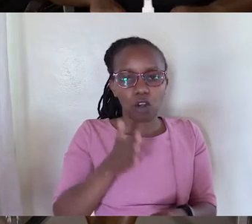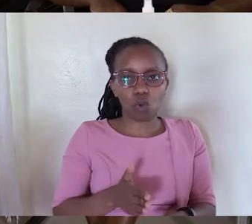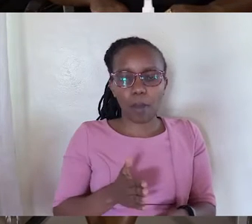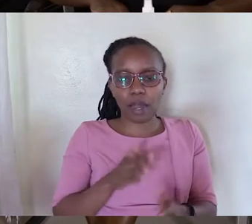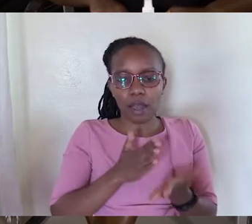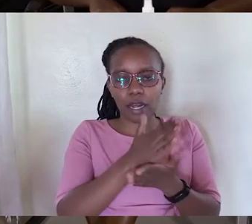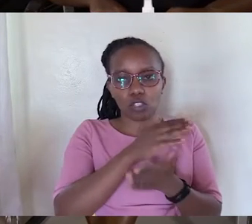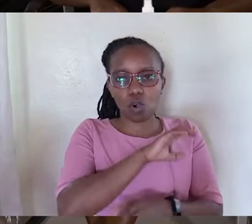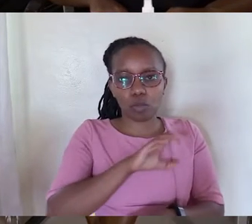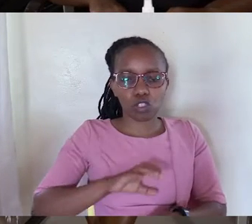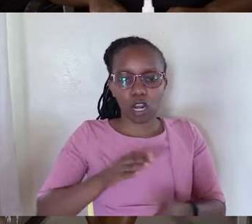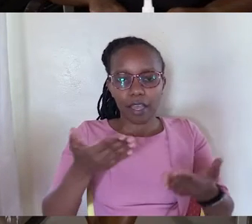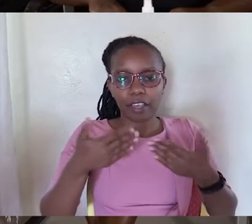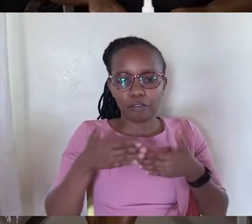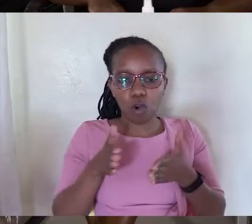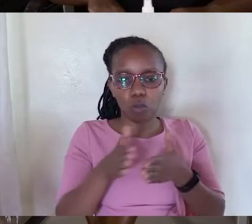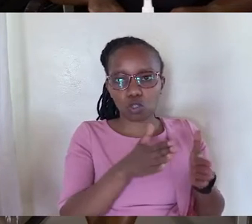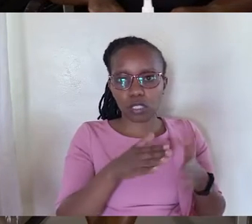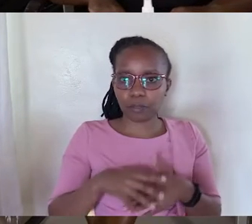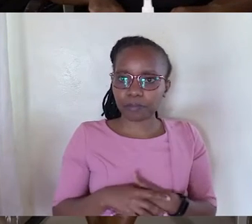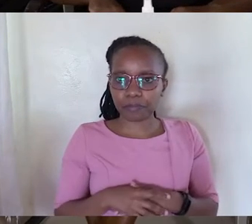for availing this opportunity.